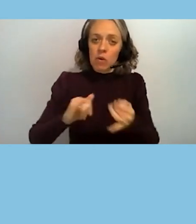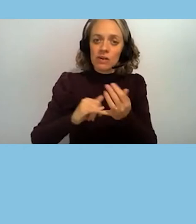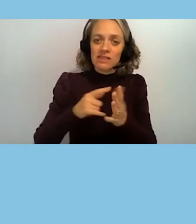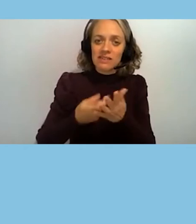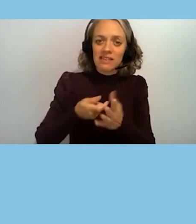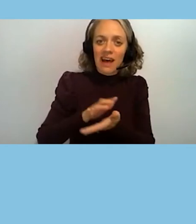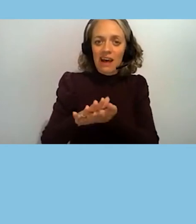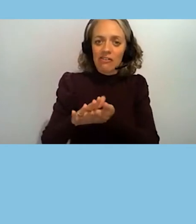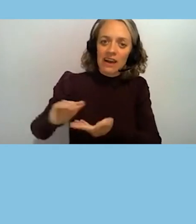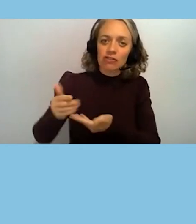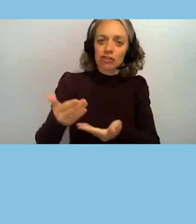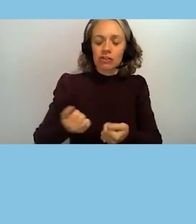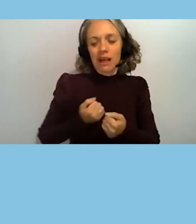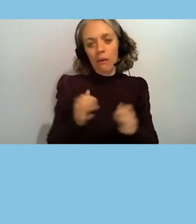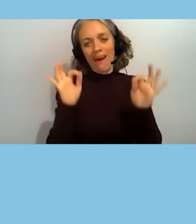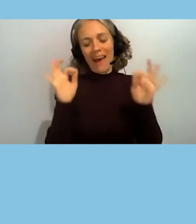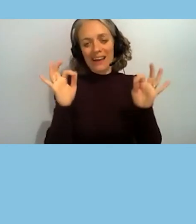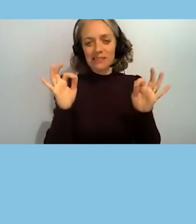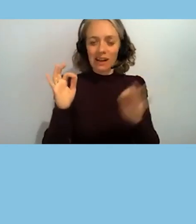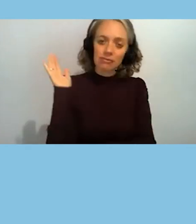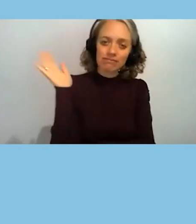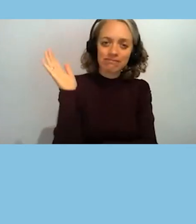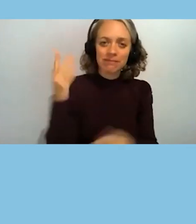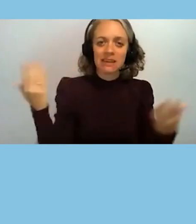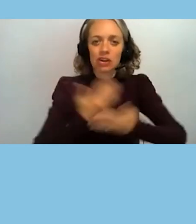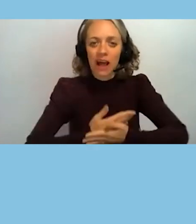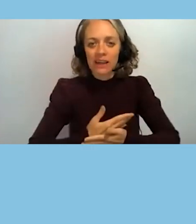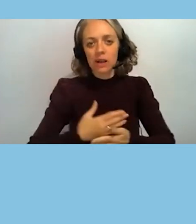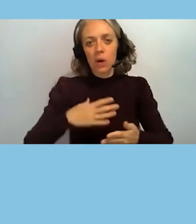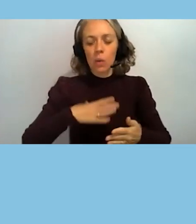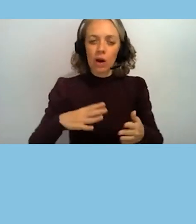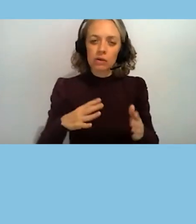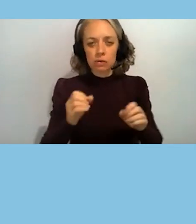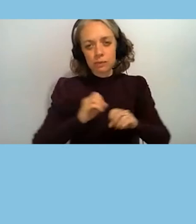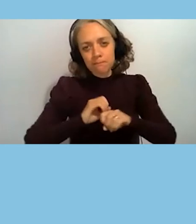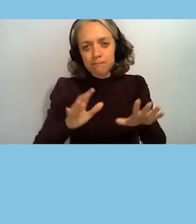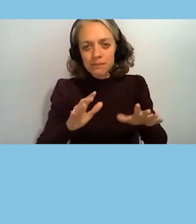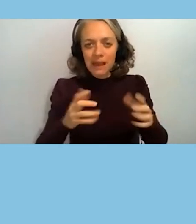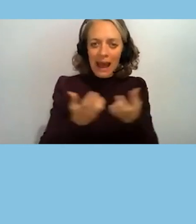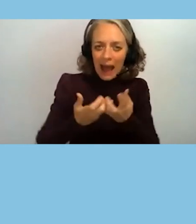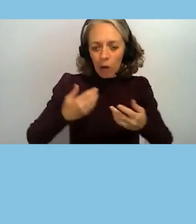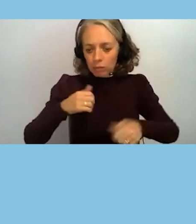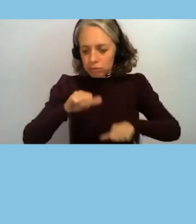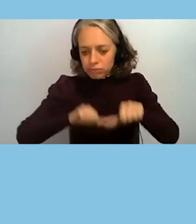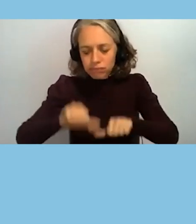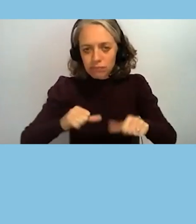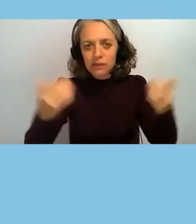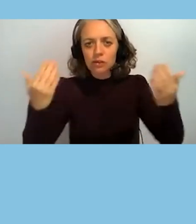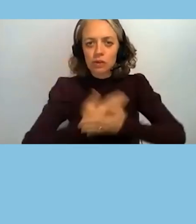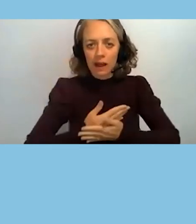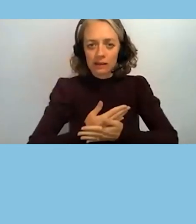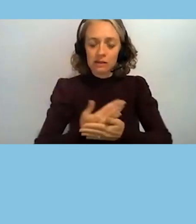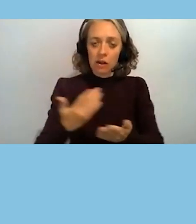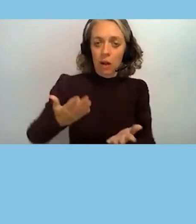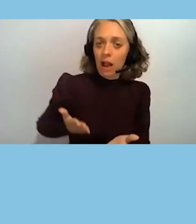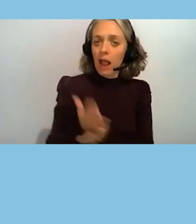our excellent guest for tonight, I just wanted to share some brief housekeeping notes. So our live programme